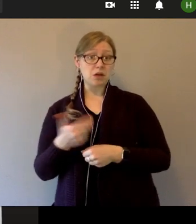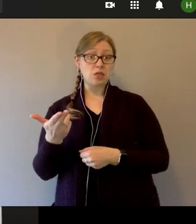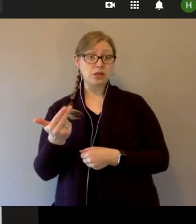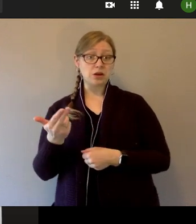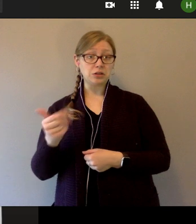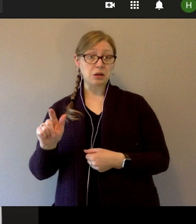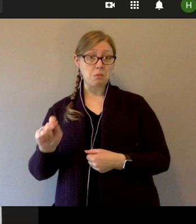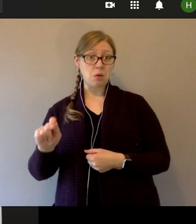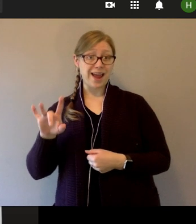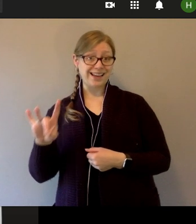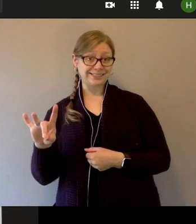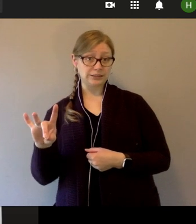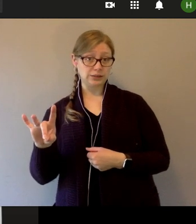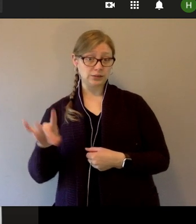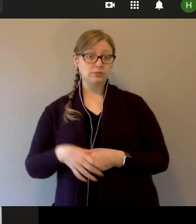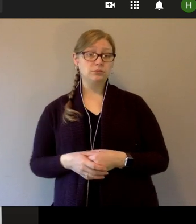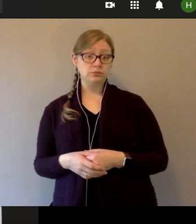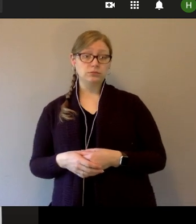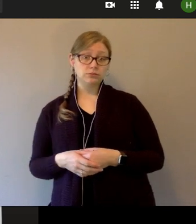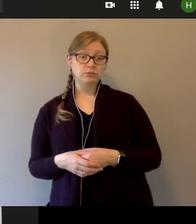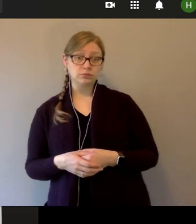leg.